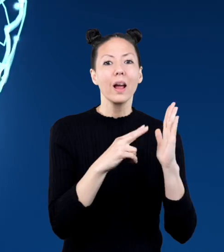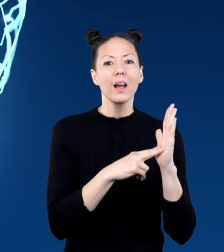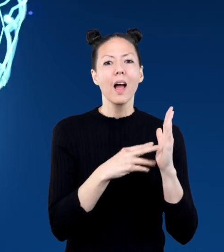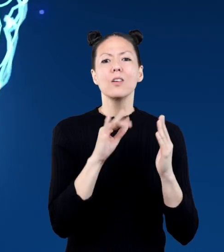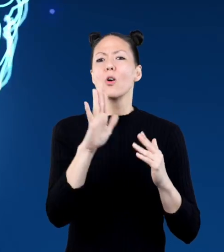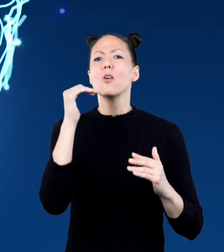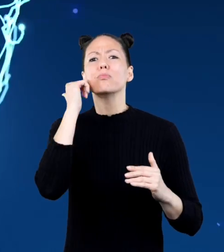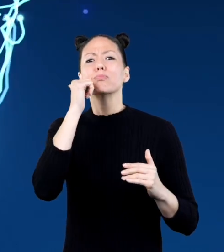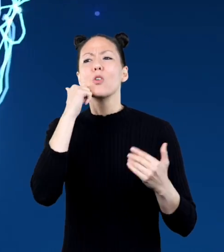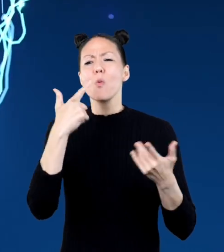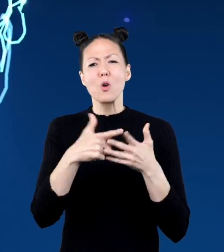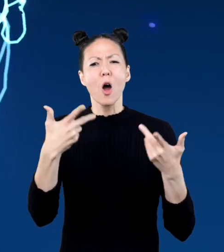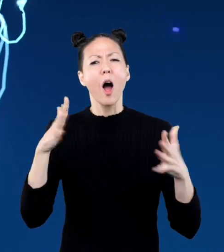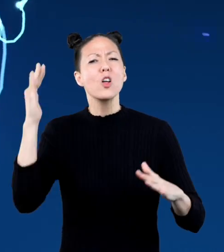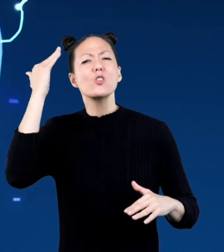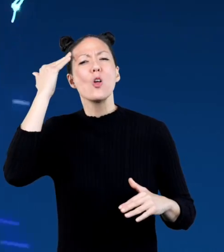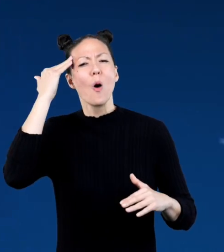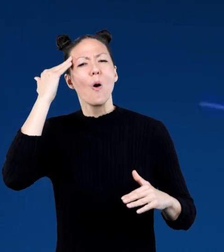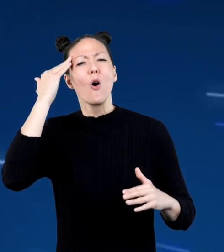and things you already know.